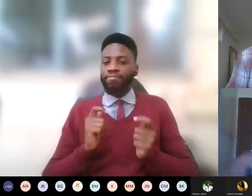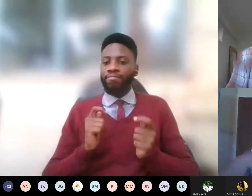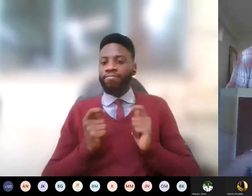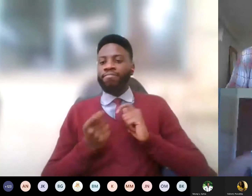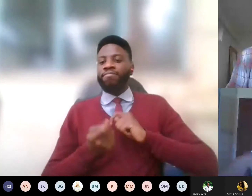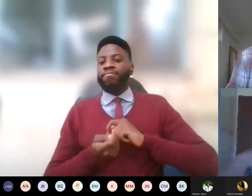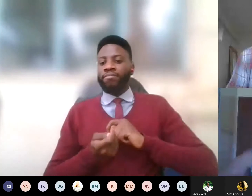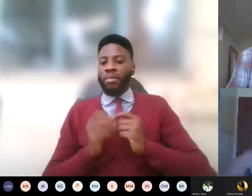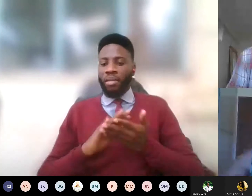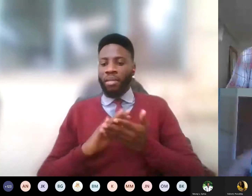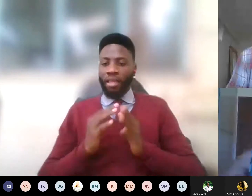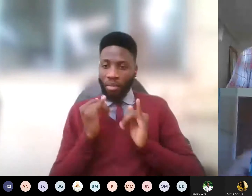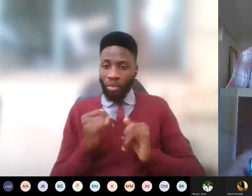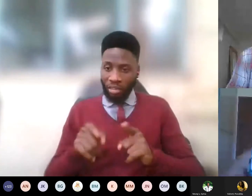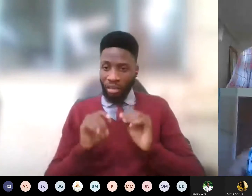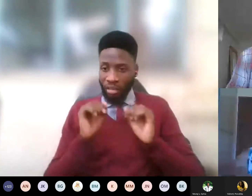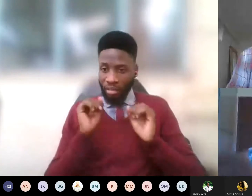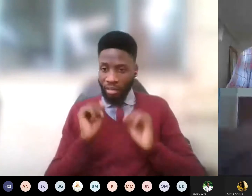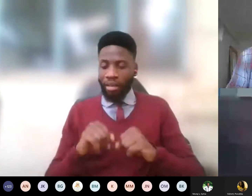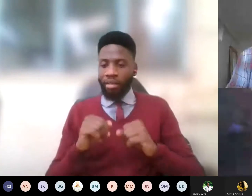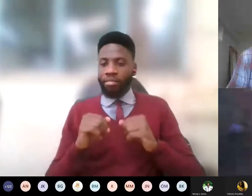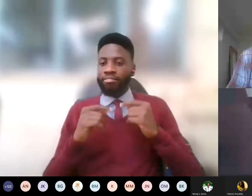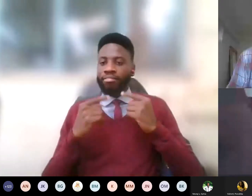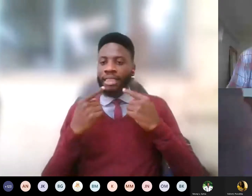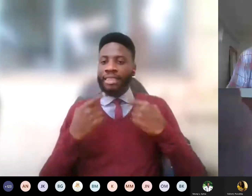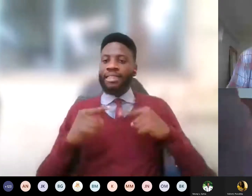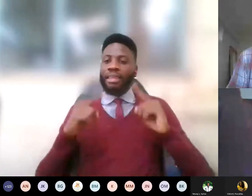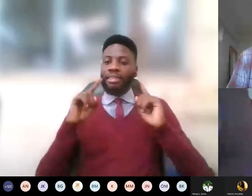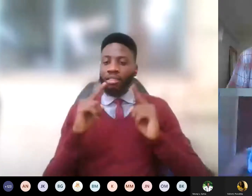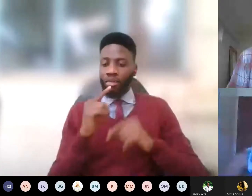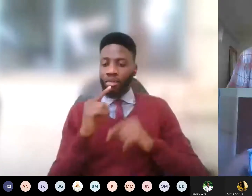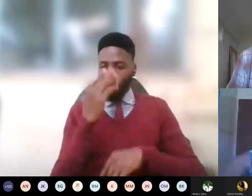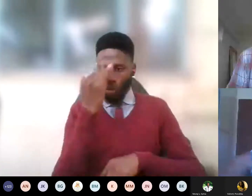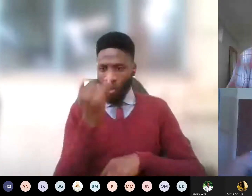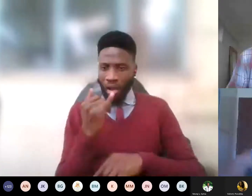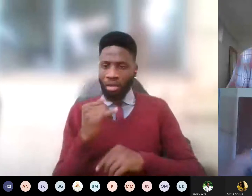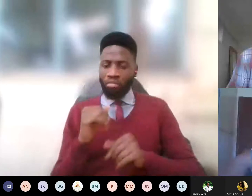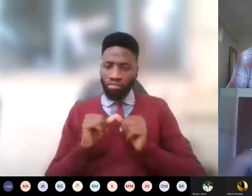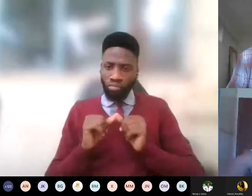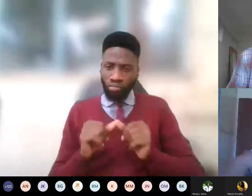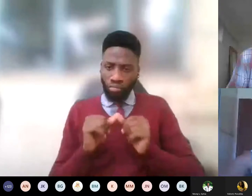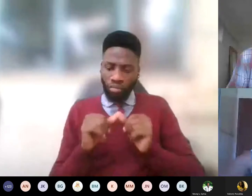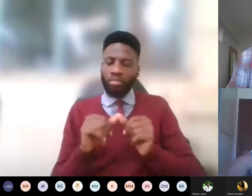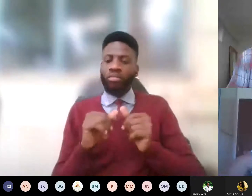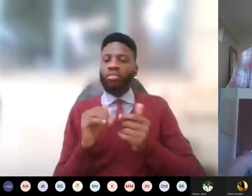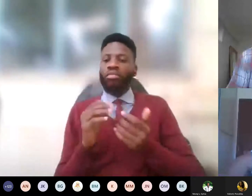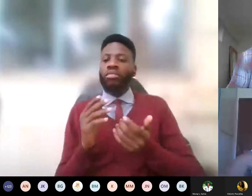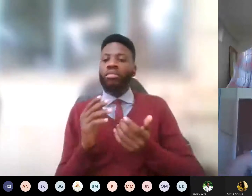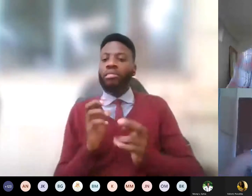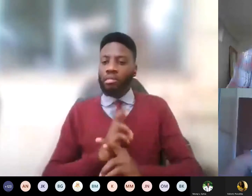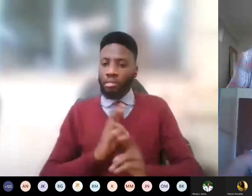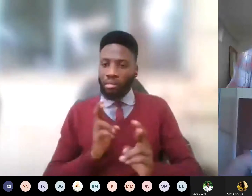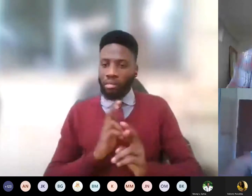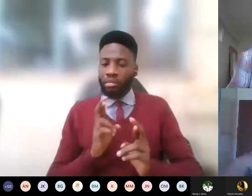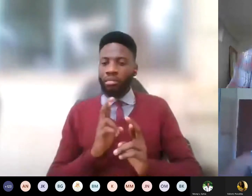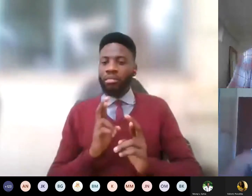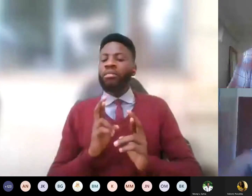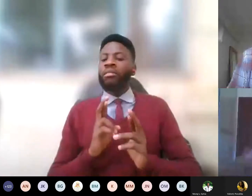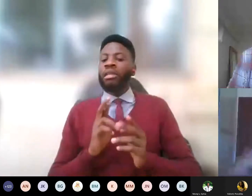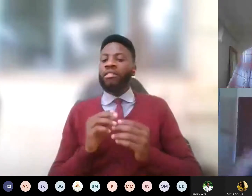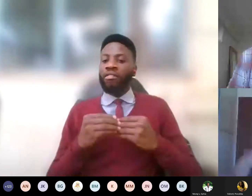advice and setting them up for hopefully success and happiness, and not disappointment and depression. So from